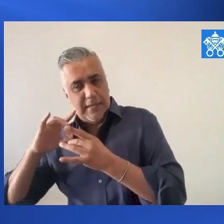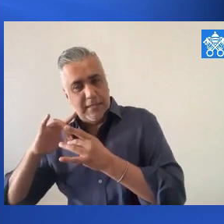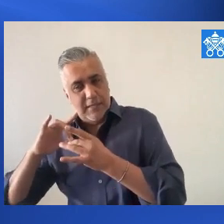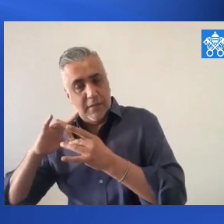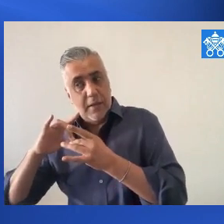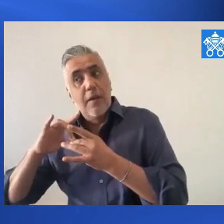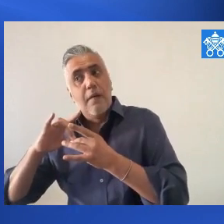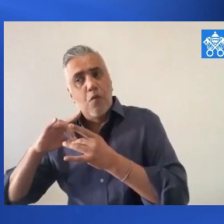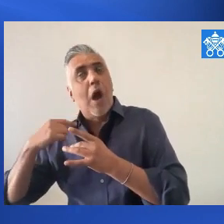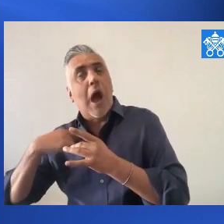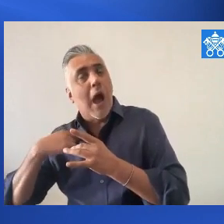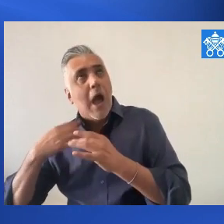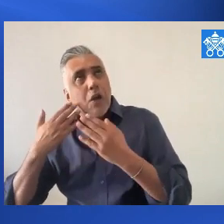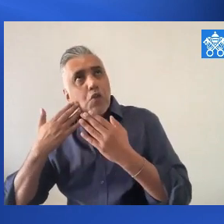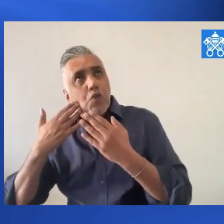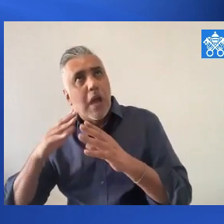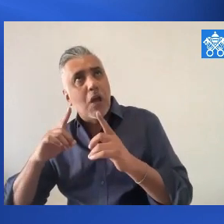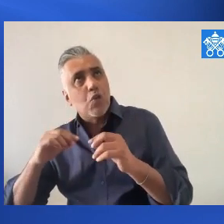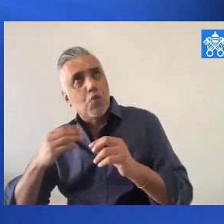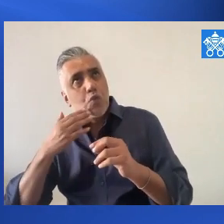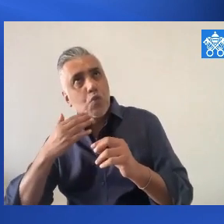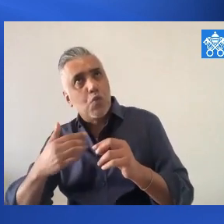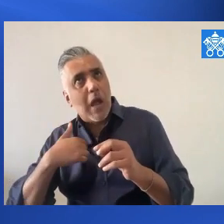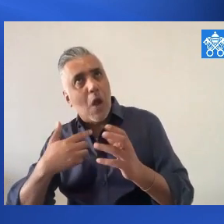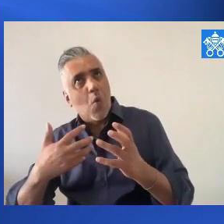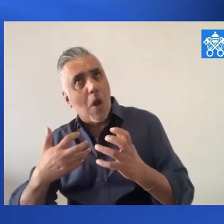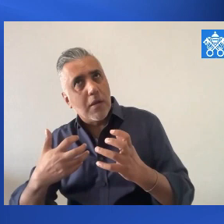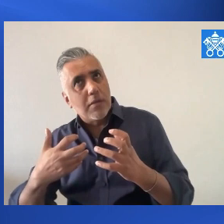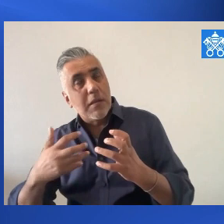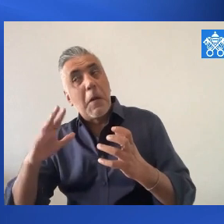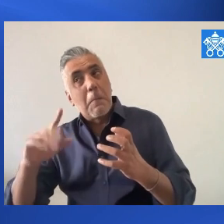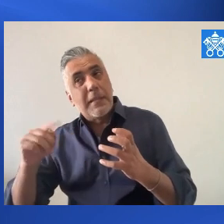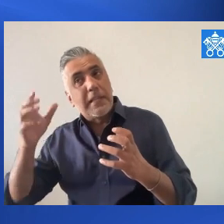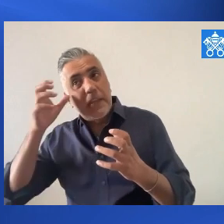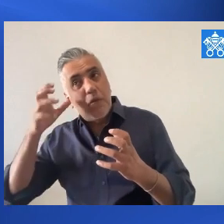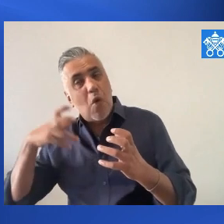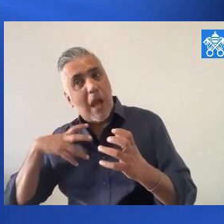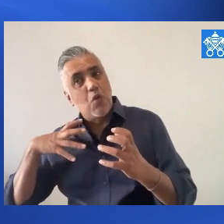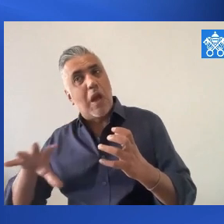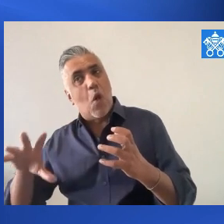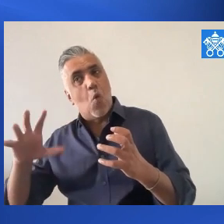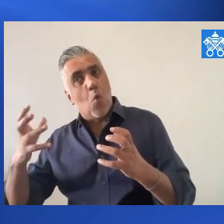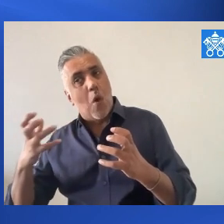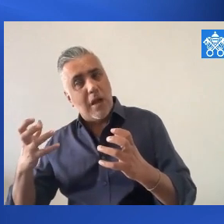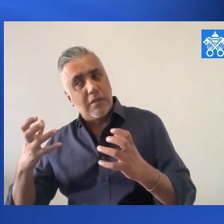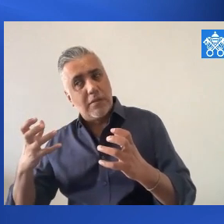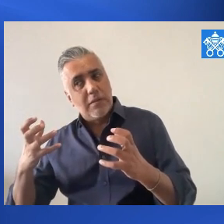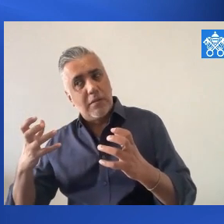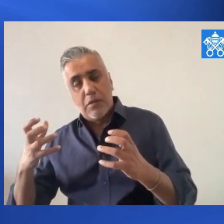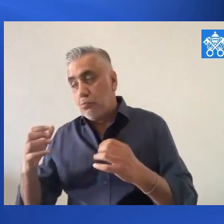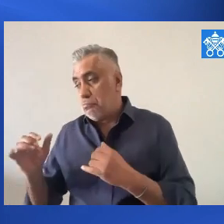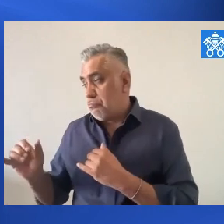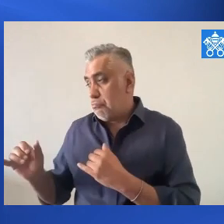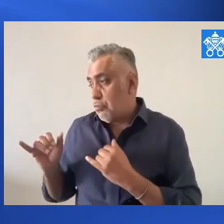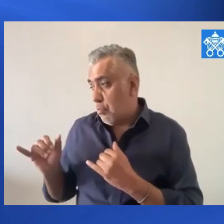the Apostle Paul, who says, "For I do not do the good I want, but the evil